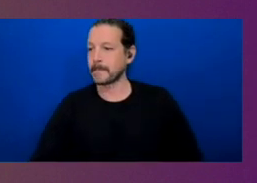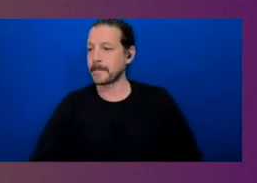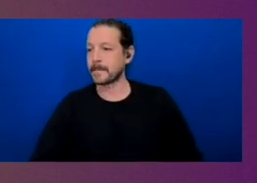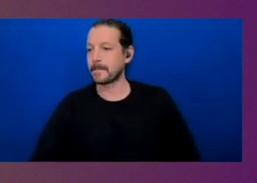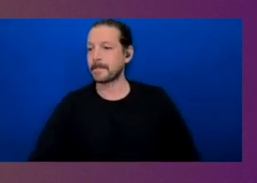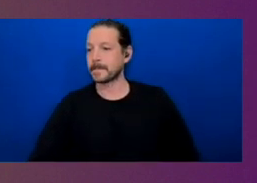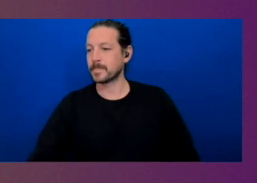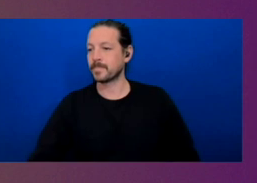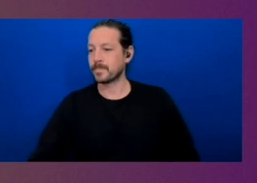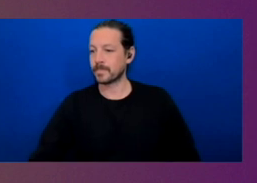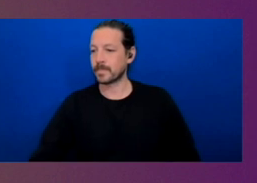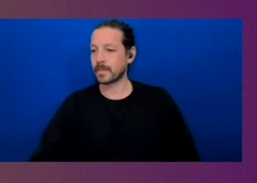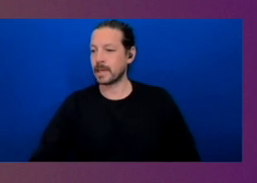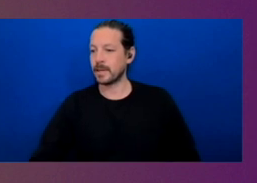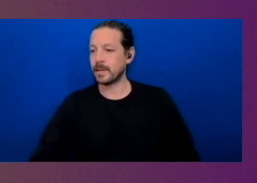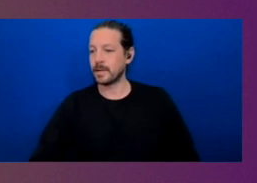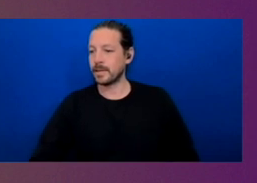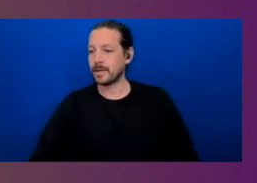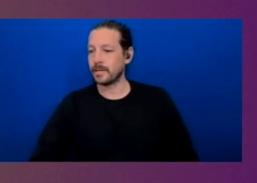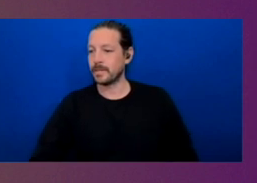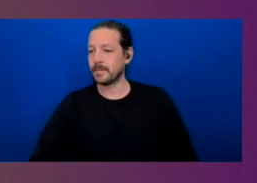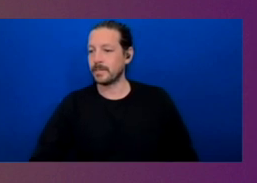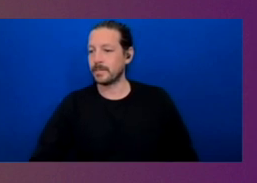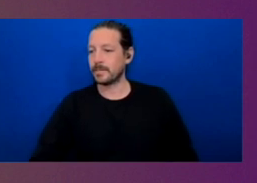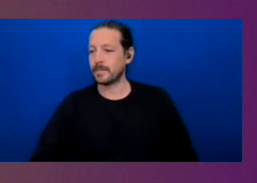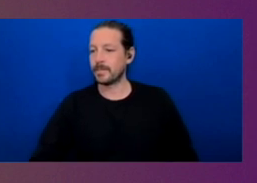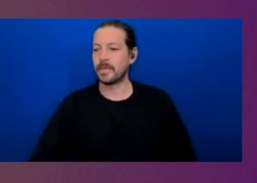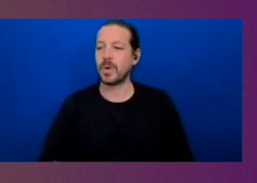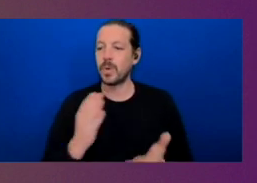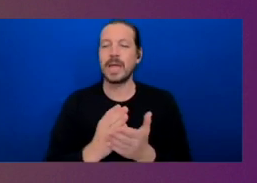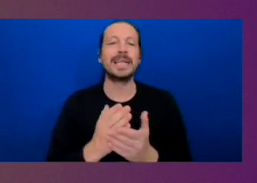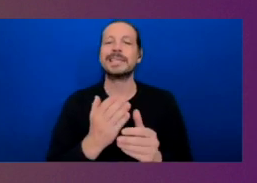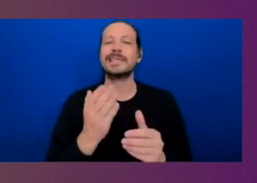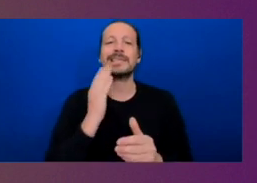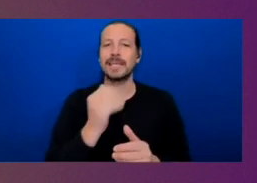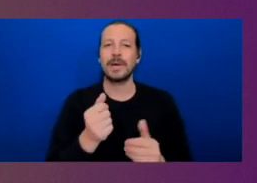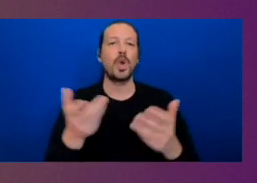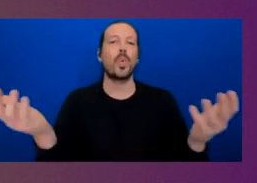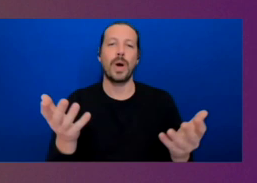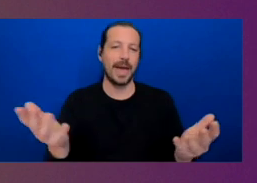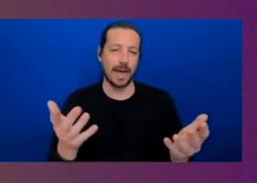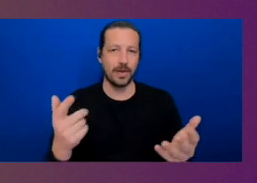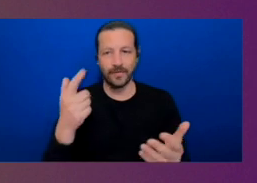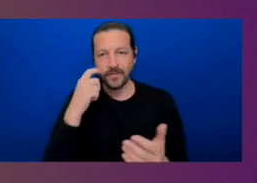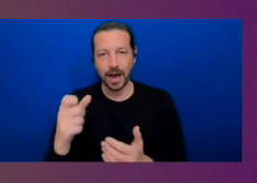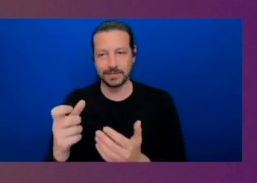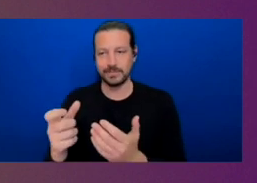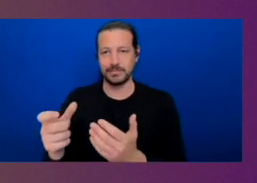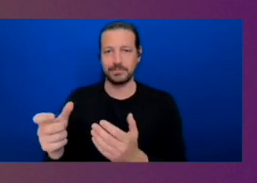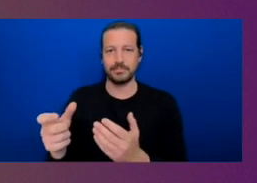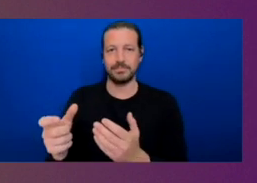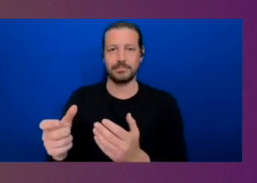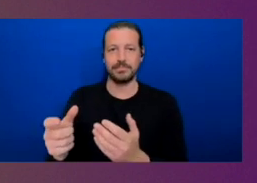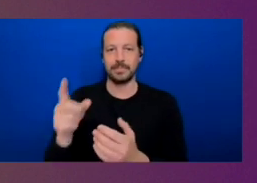think it doesn't matter where you go, recognise the limitations and the strengths